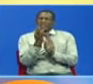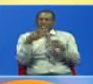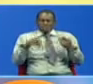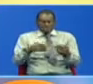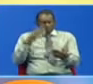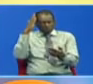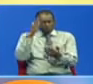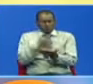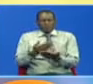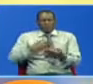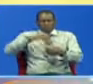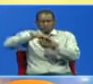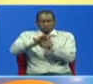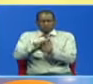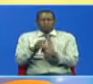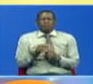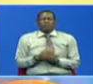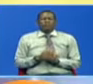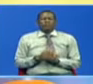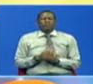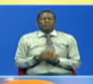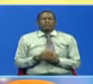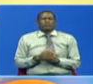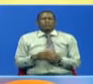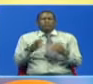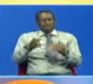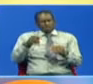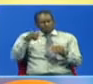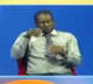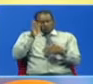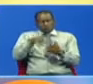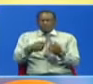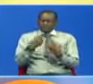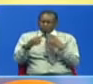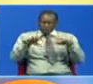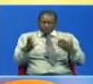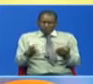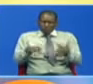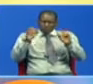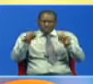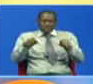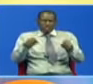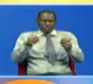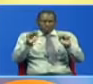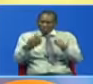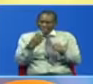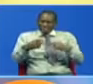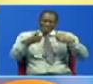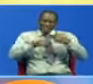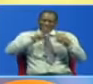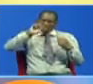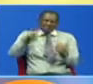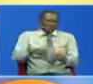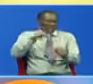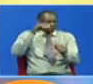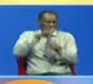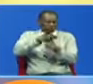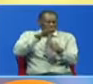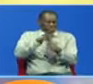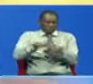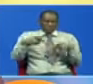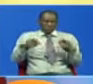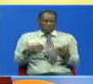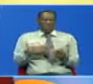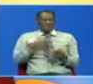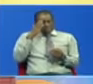positive cases. The qualification I refer to is that you can note that the 6,000 is a large number. I think it's